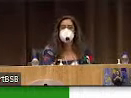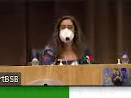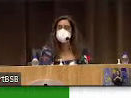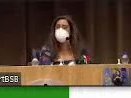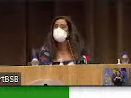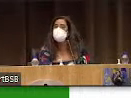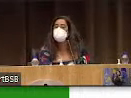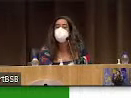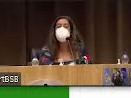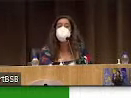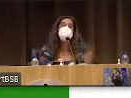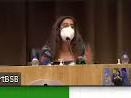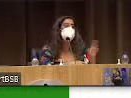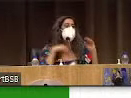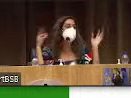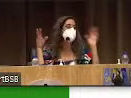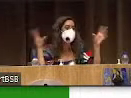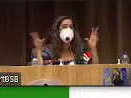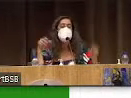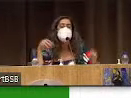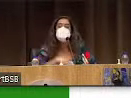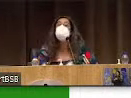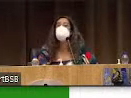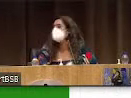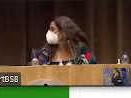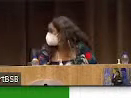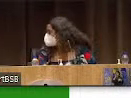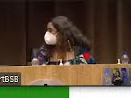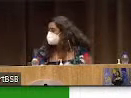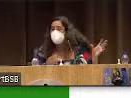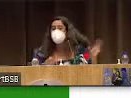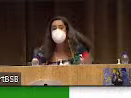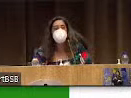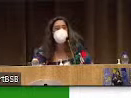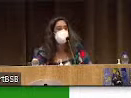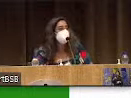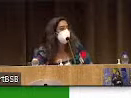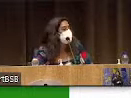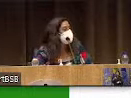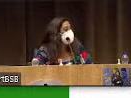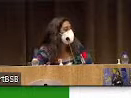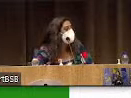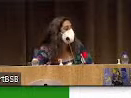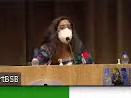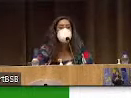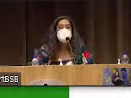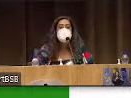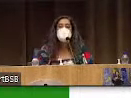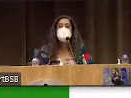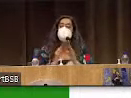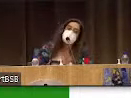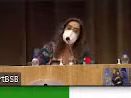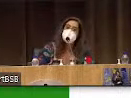committed to show evidences in and the nurse